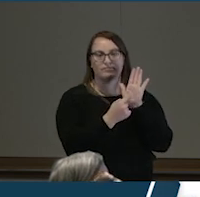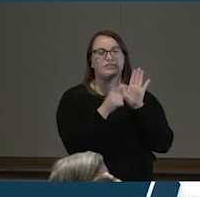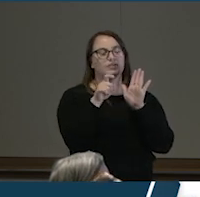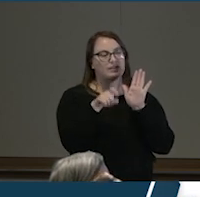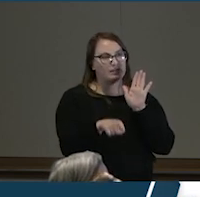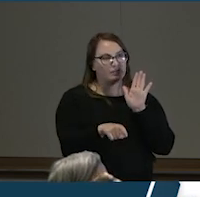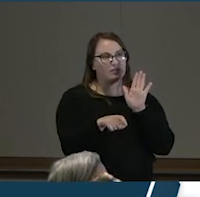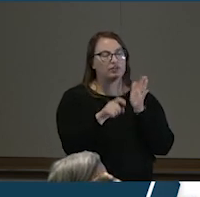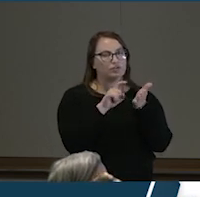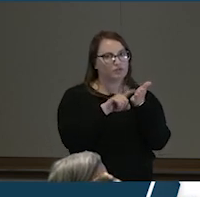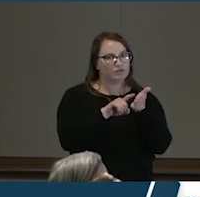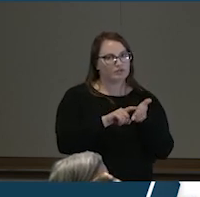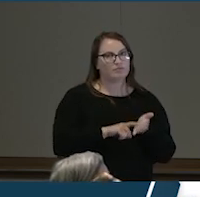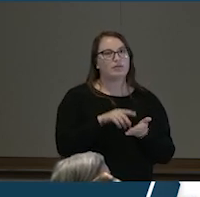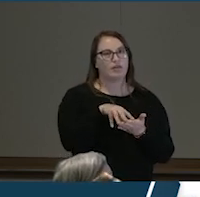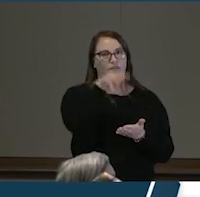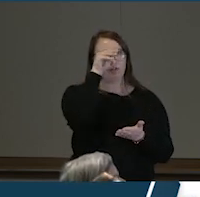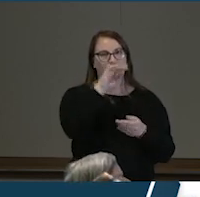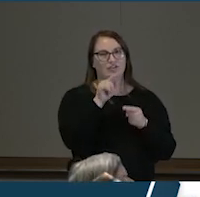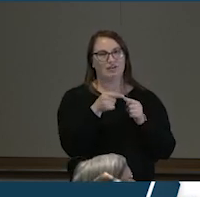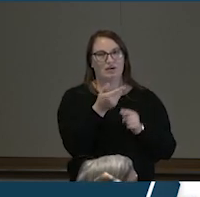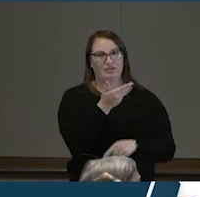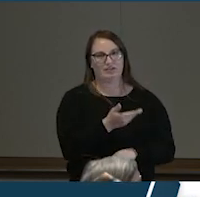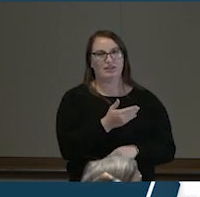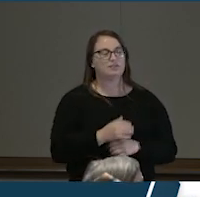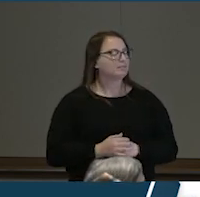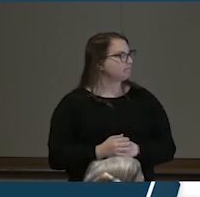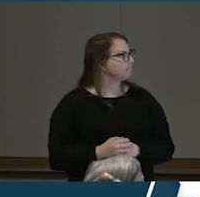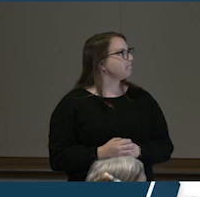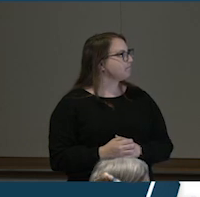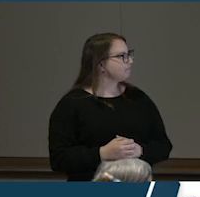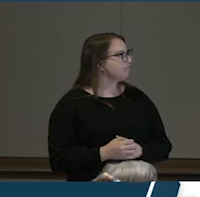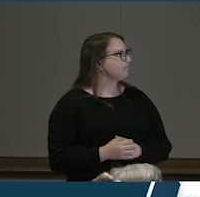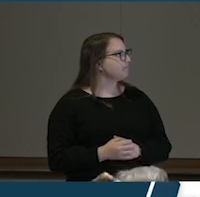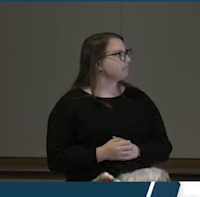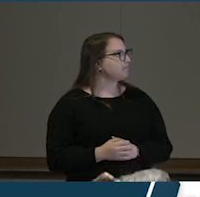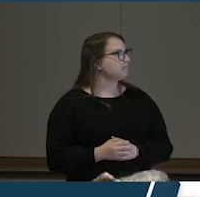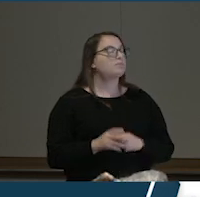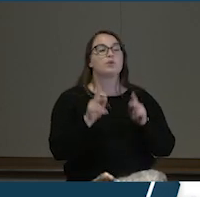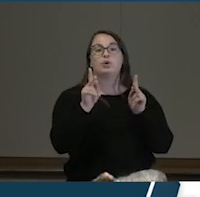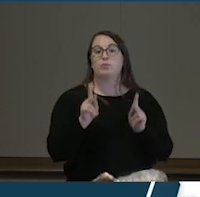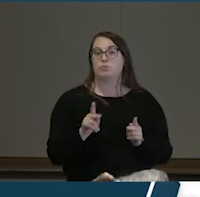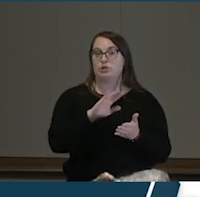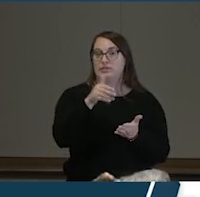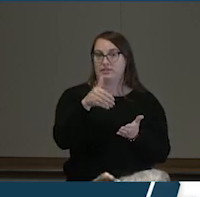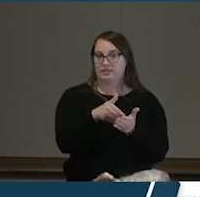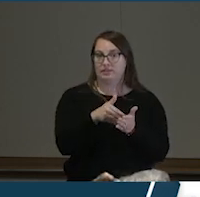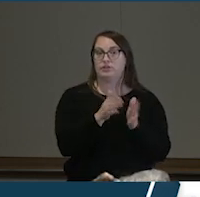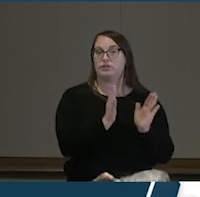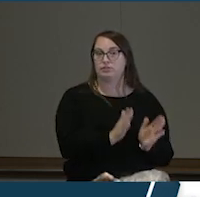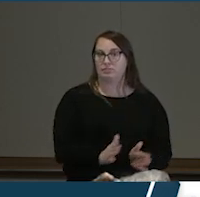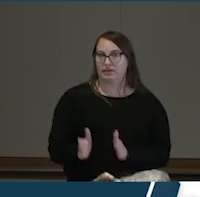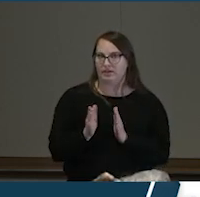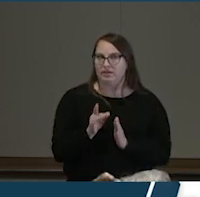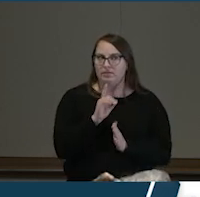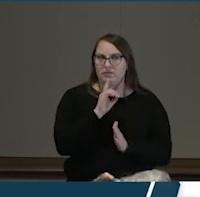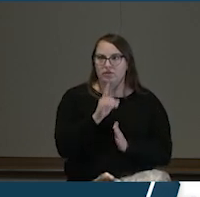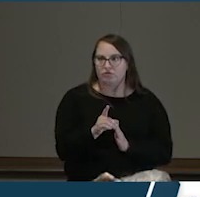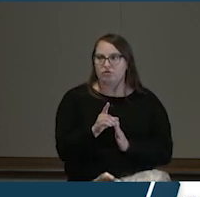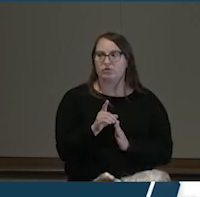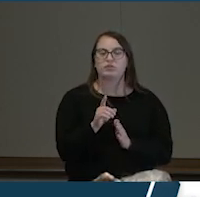stuff, and that's the stuff we talk about in this program. Person-centered planning, so making sure that the person is